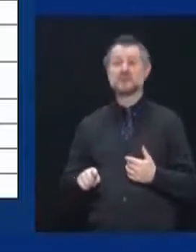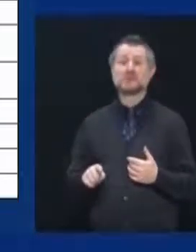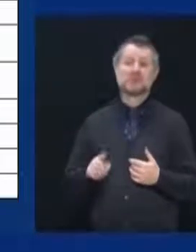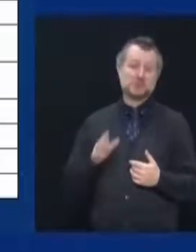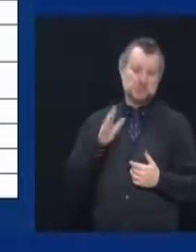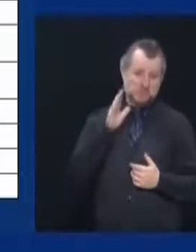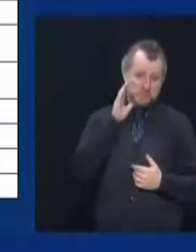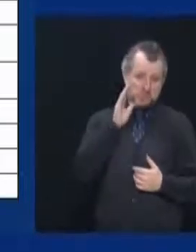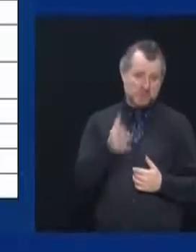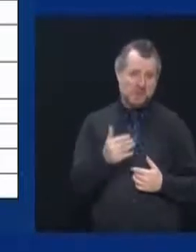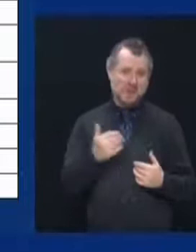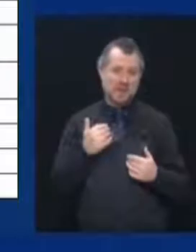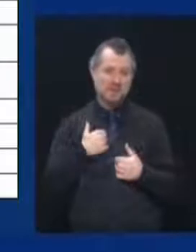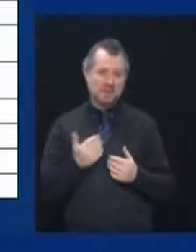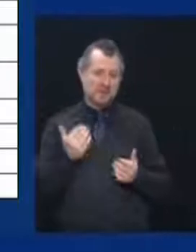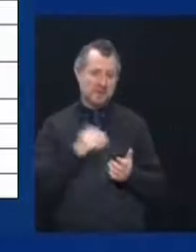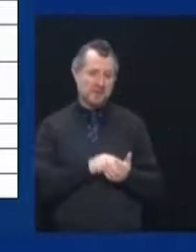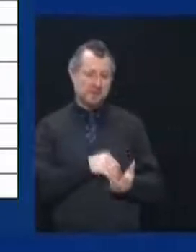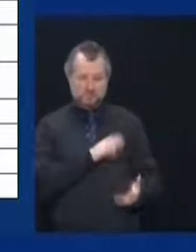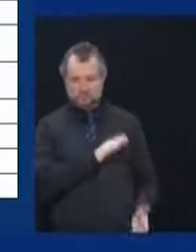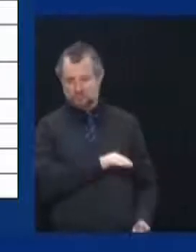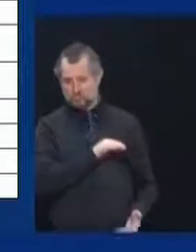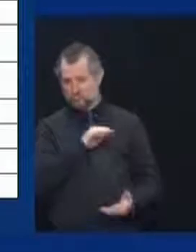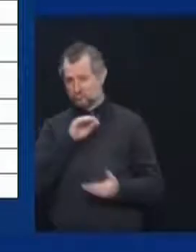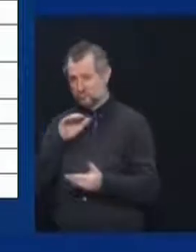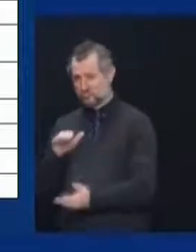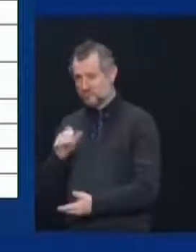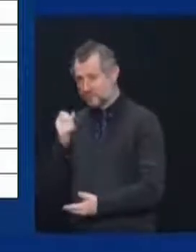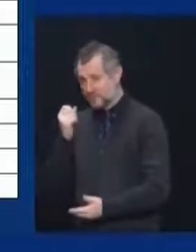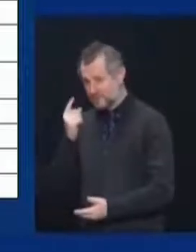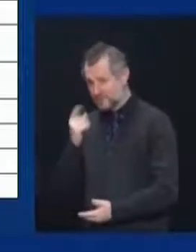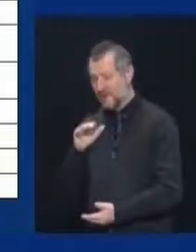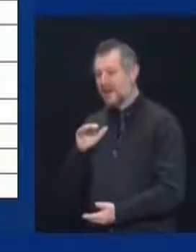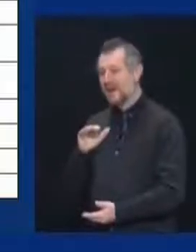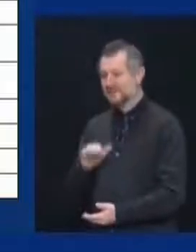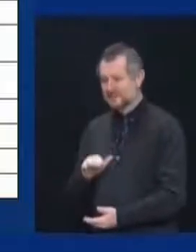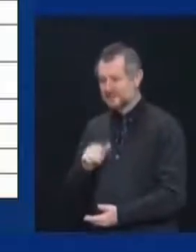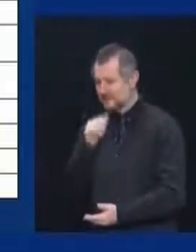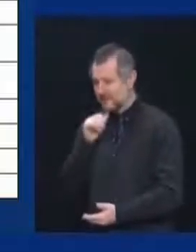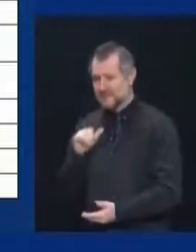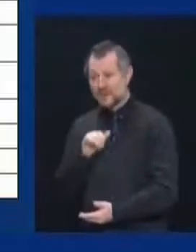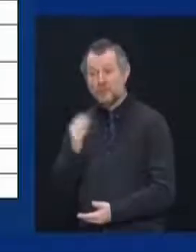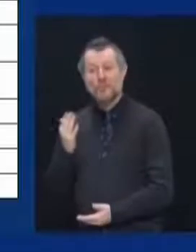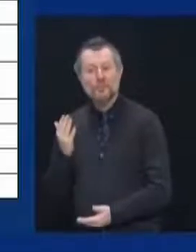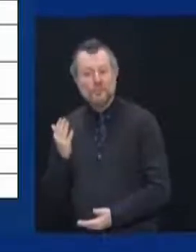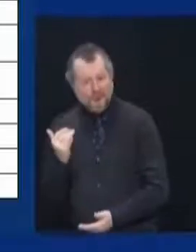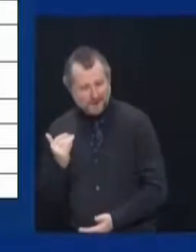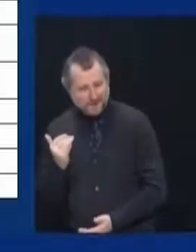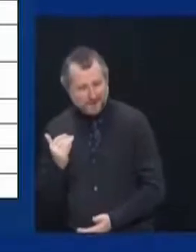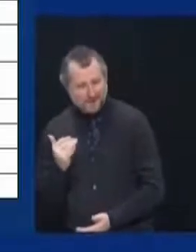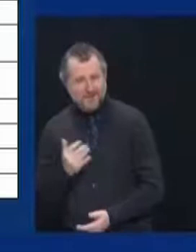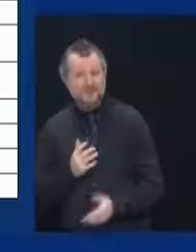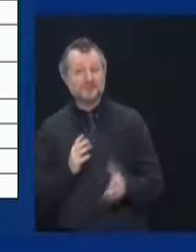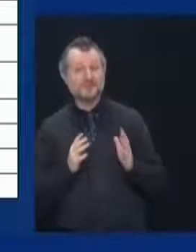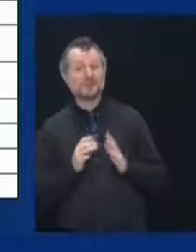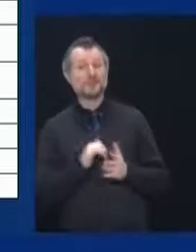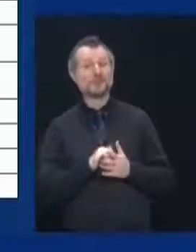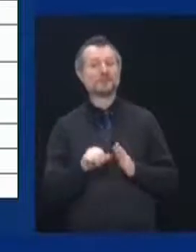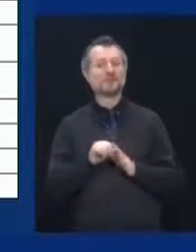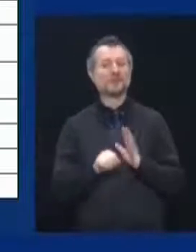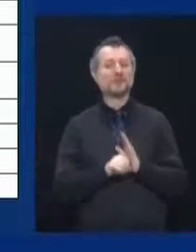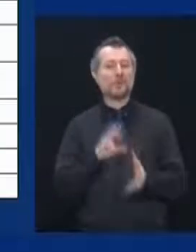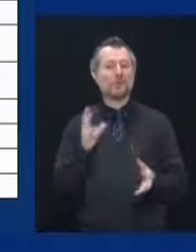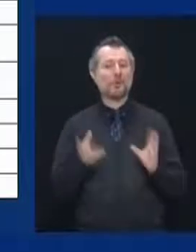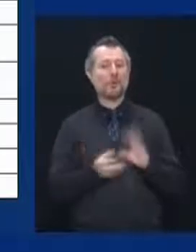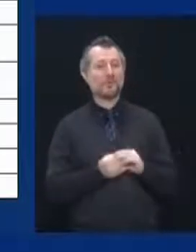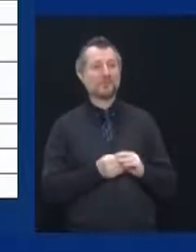additional allocations, but less, because the state gets less. New York